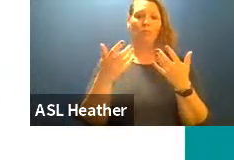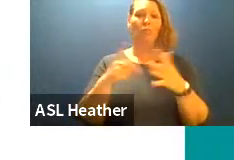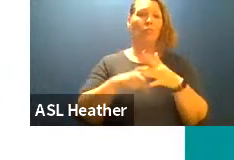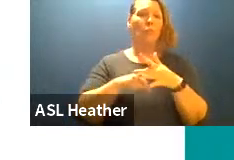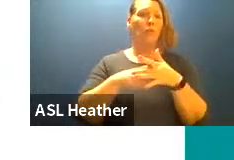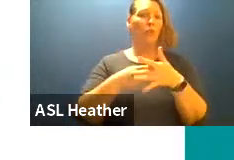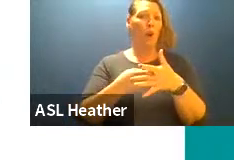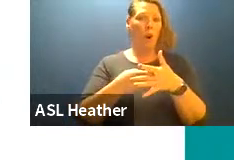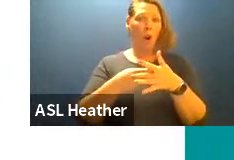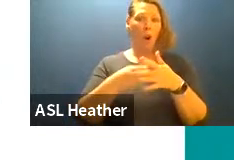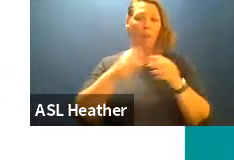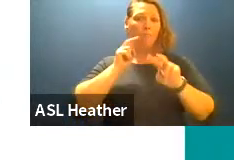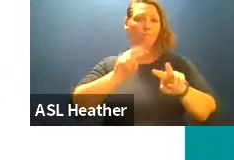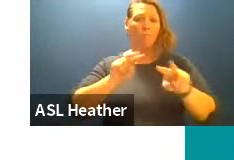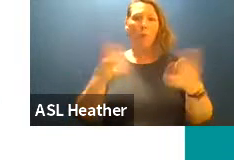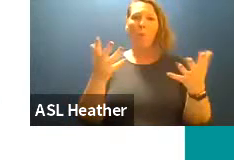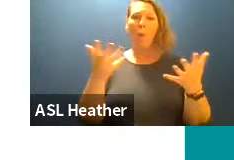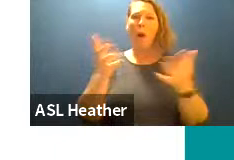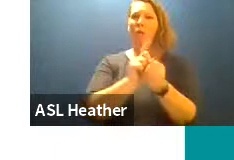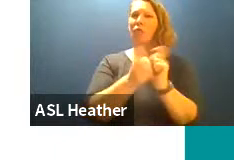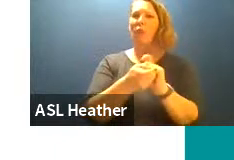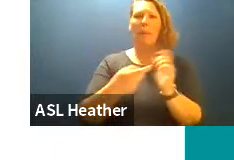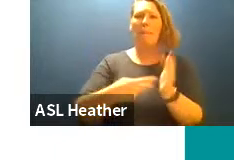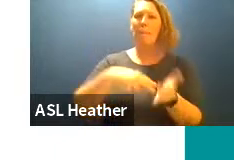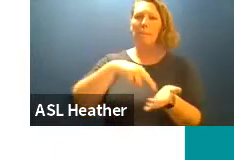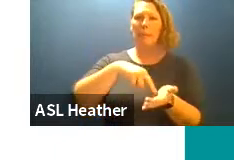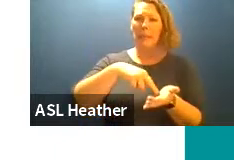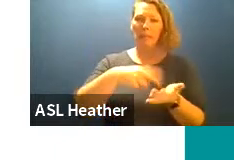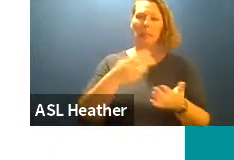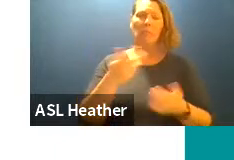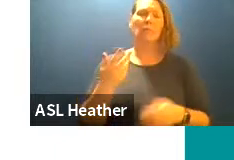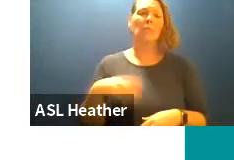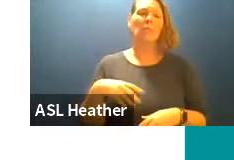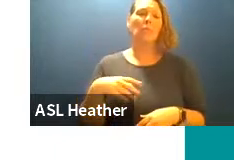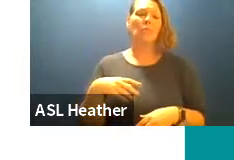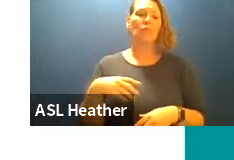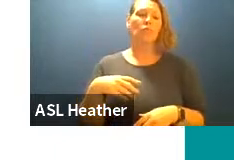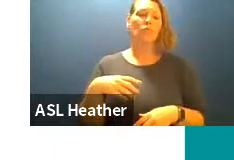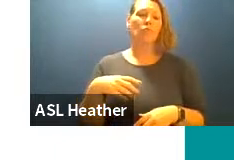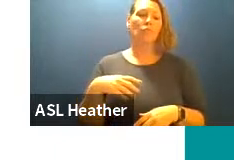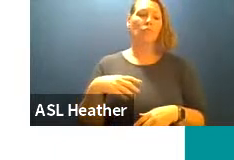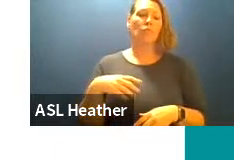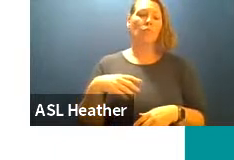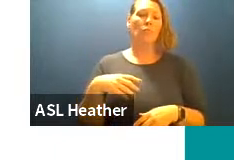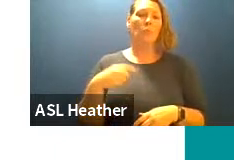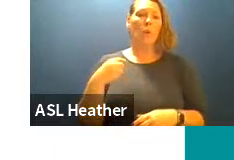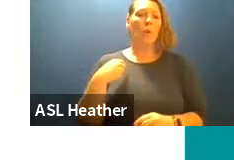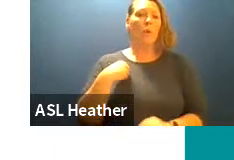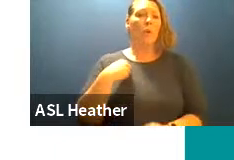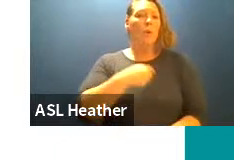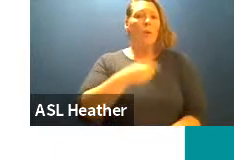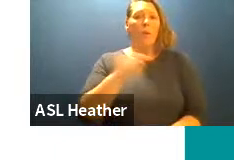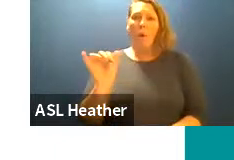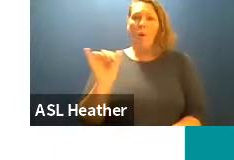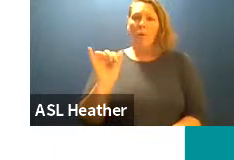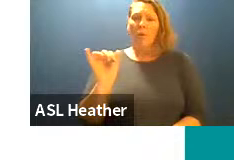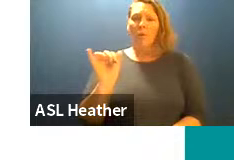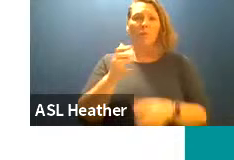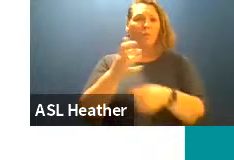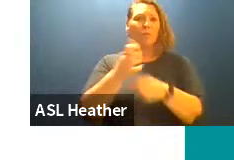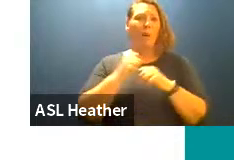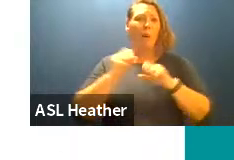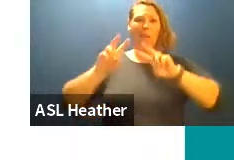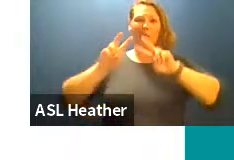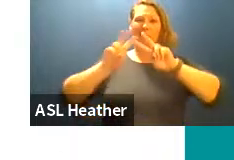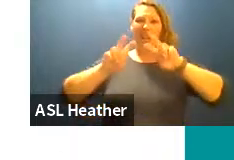start looking at what those changes mean. And we also received an